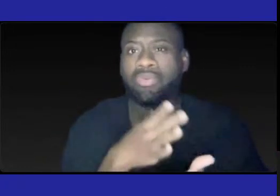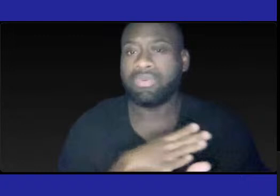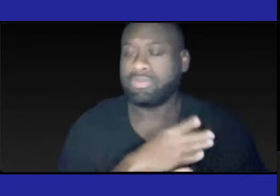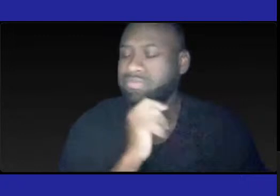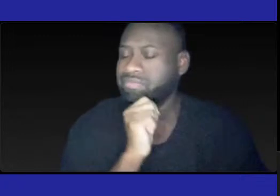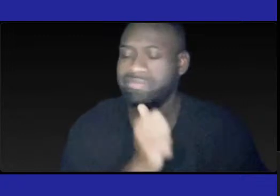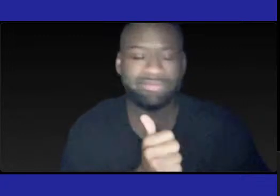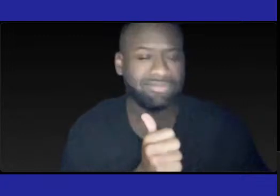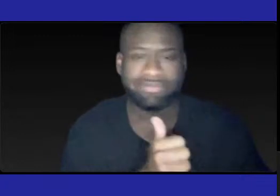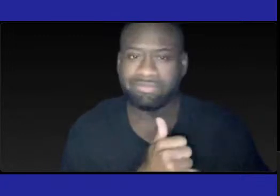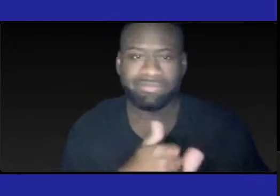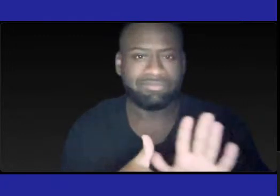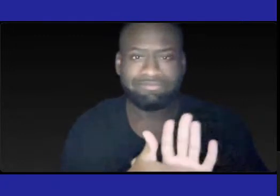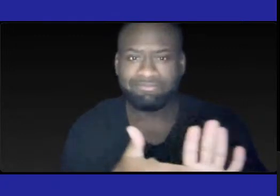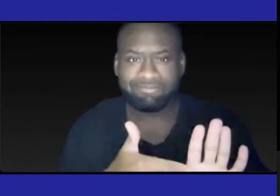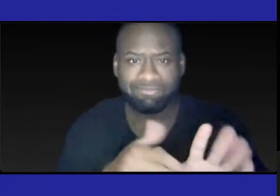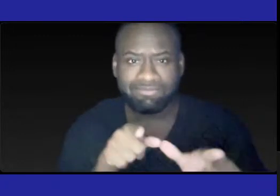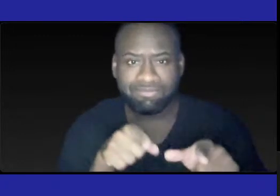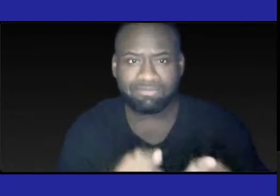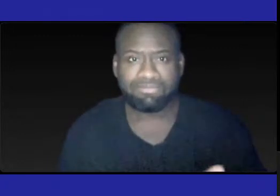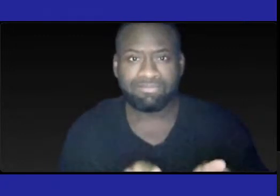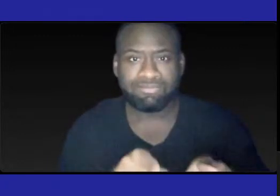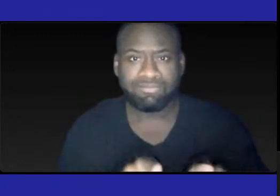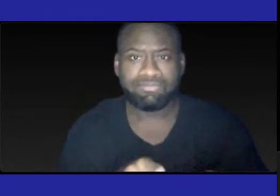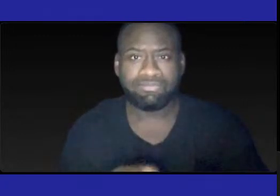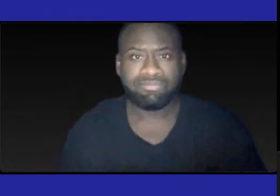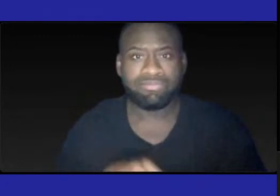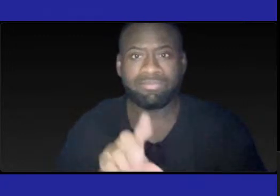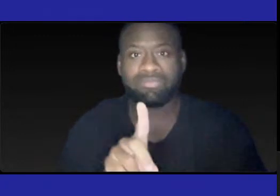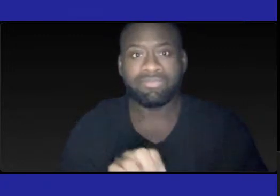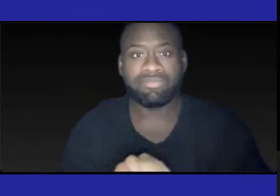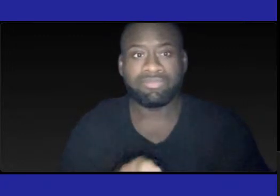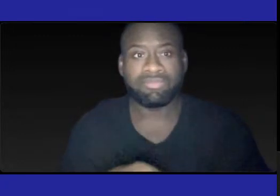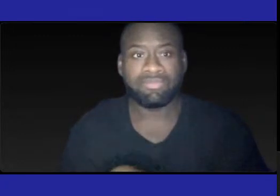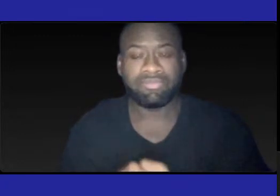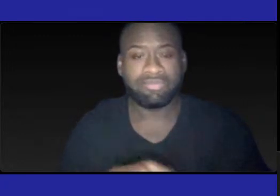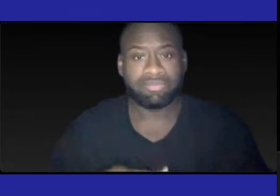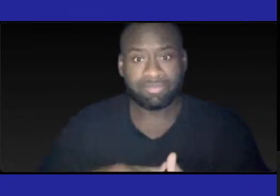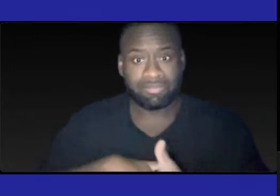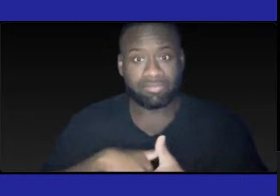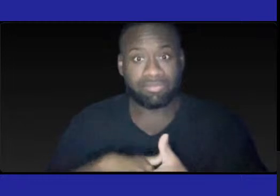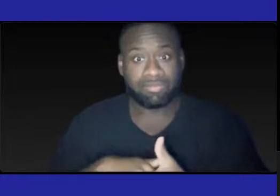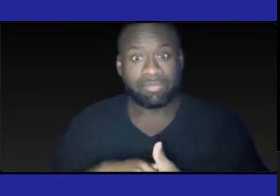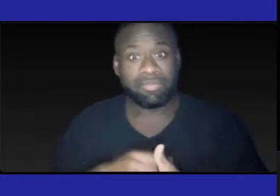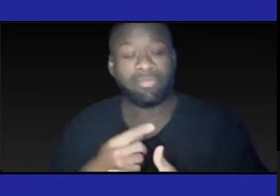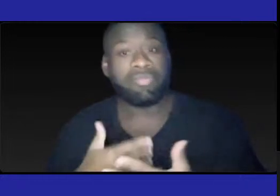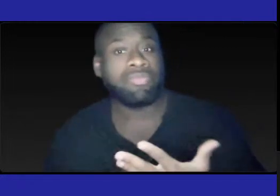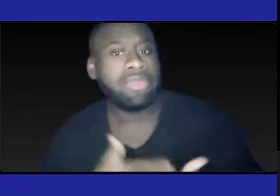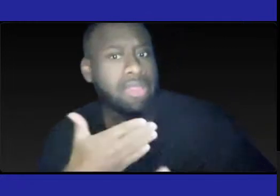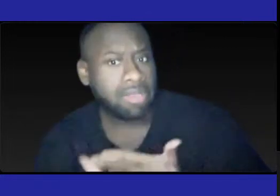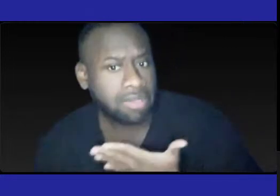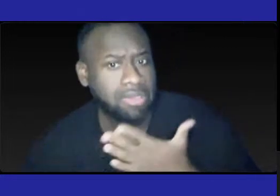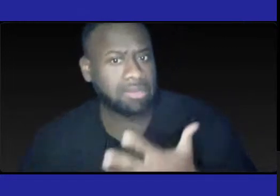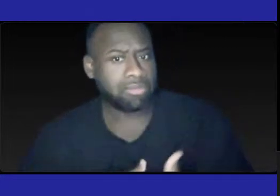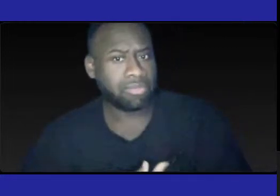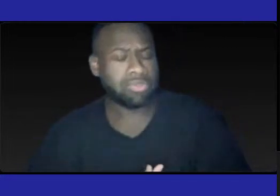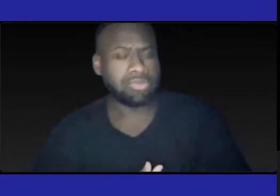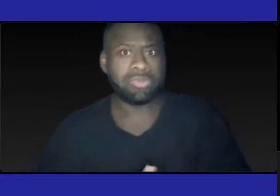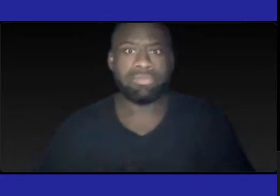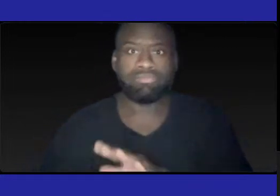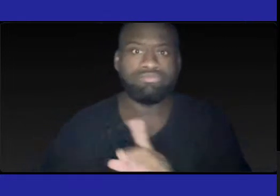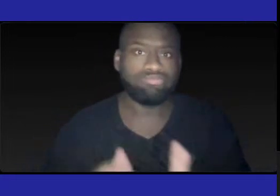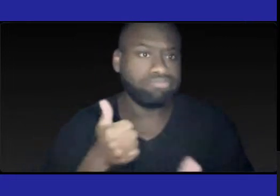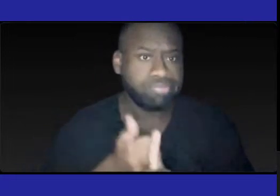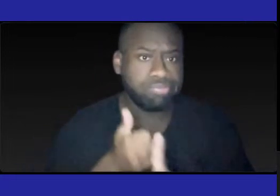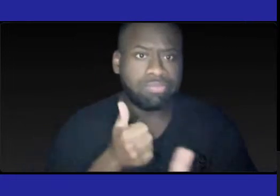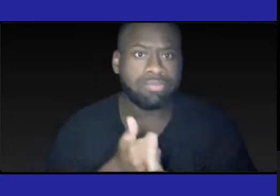being diagnosed during the index pregnancy, come back for a second pregnancy, and that's really when they are in great